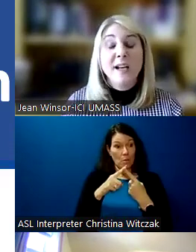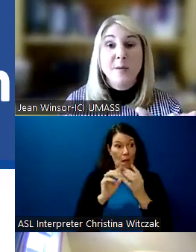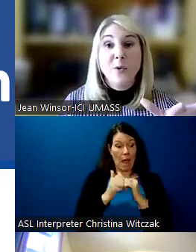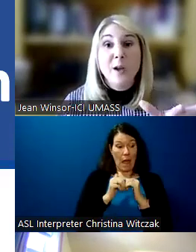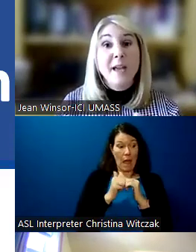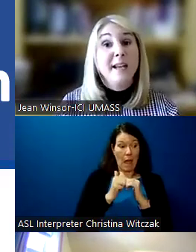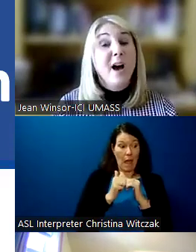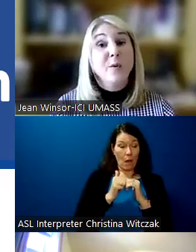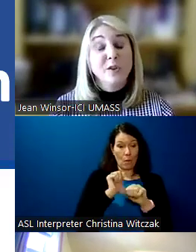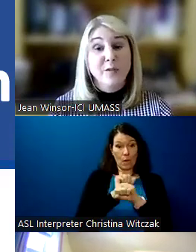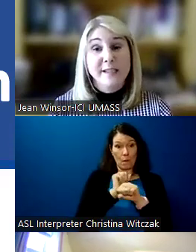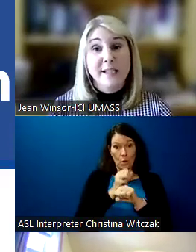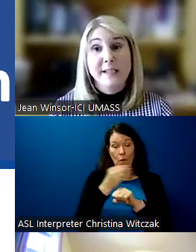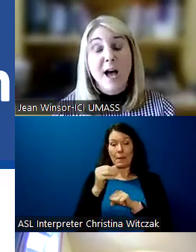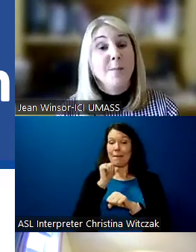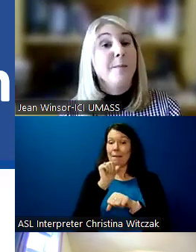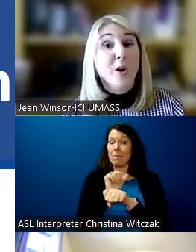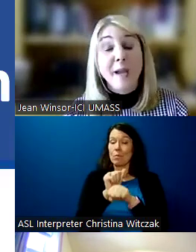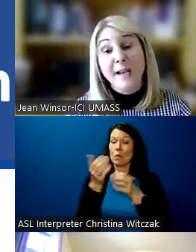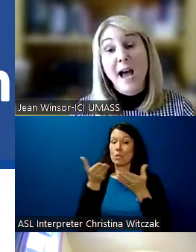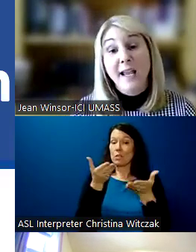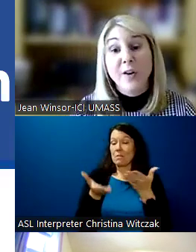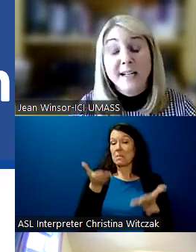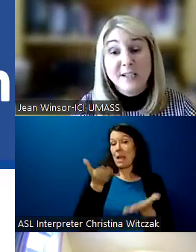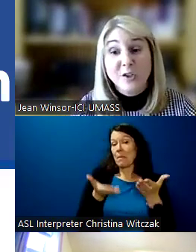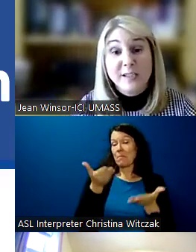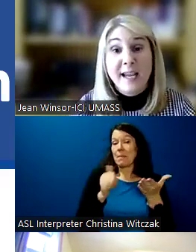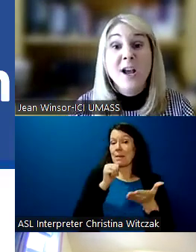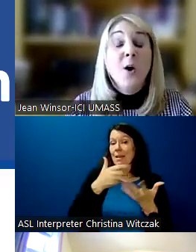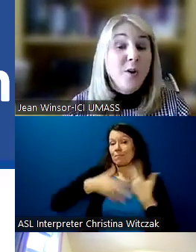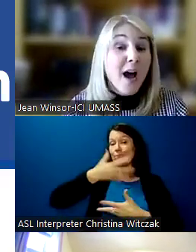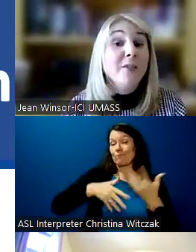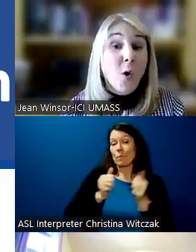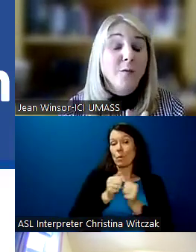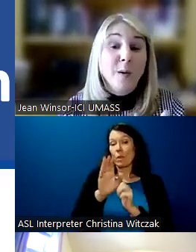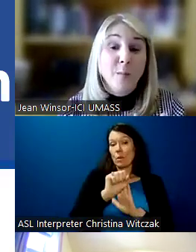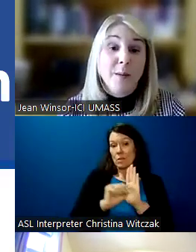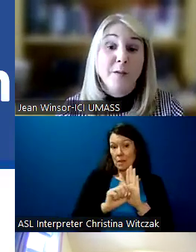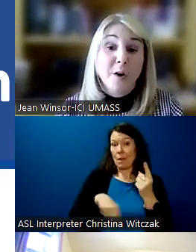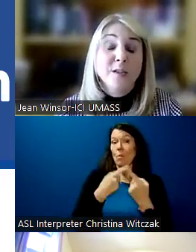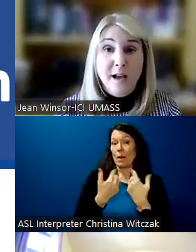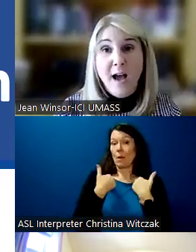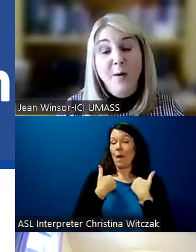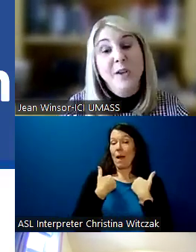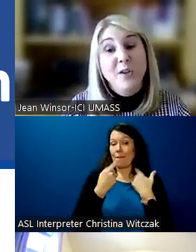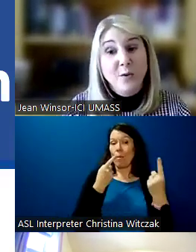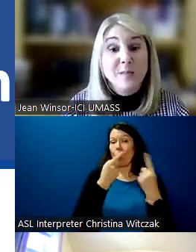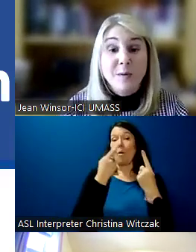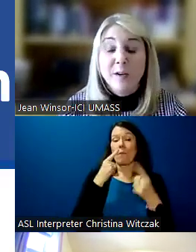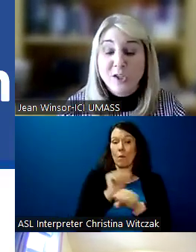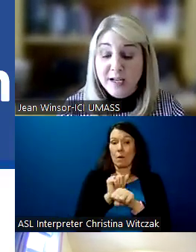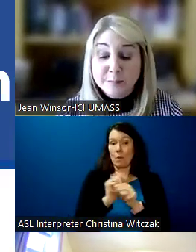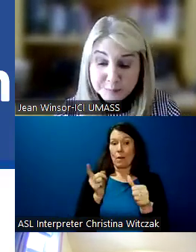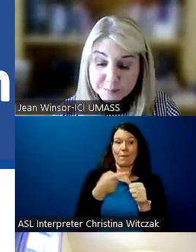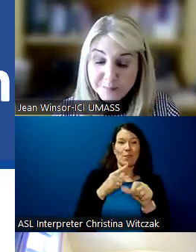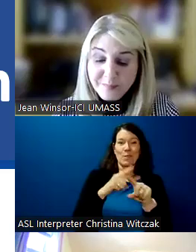which employment and non-work services may or may not interact in your state when you have a goal for employment first, but you don't seem to be